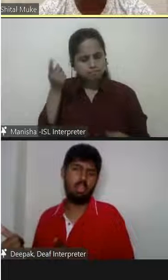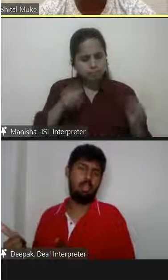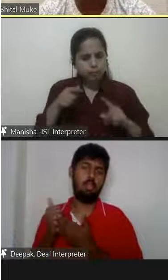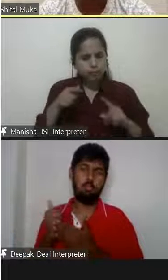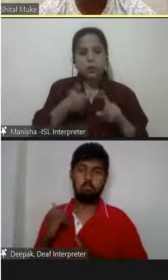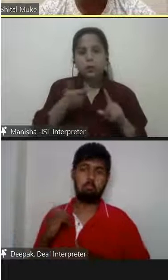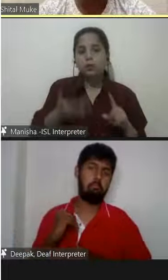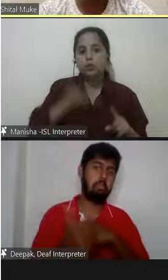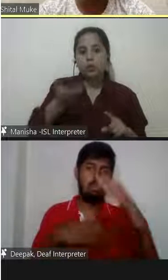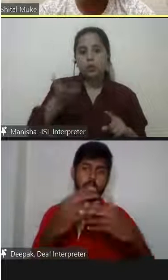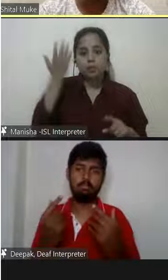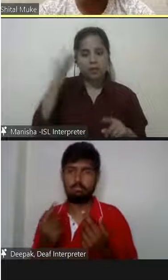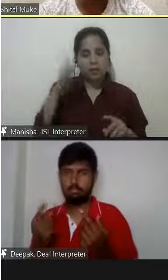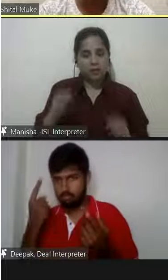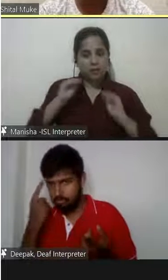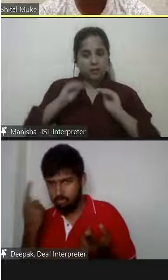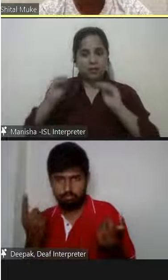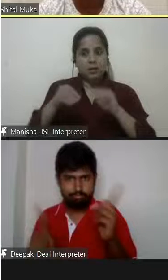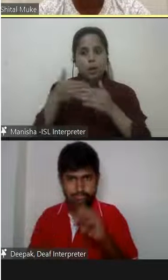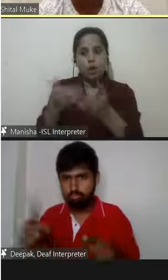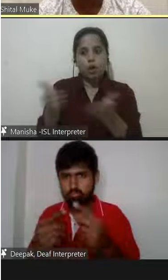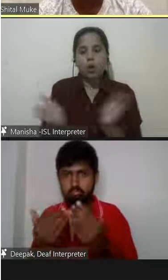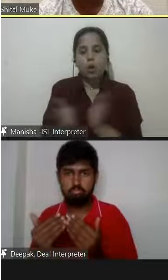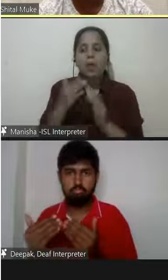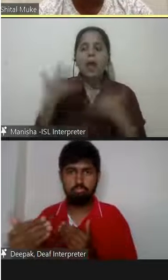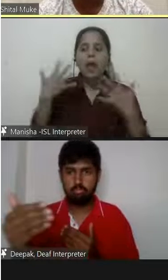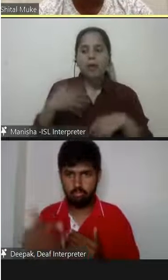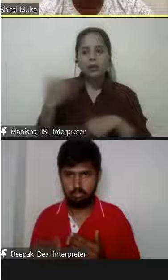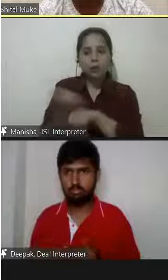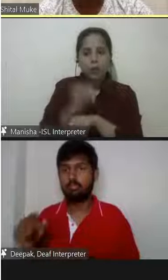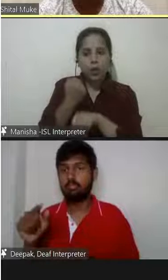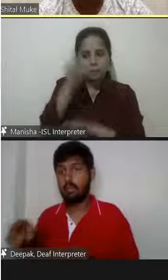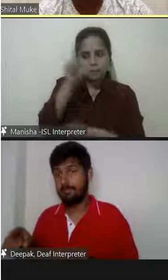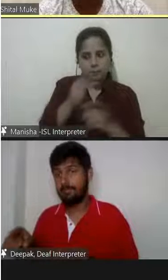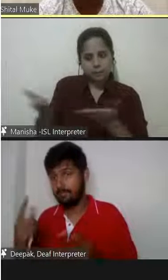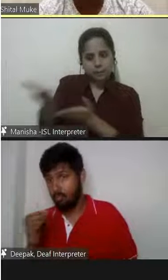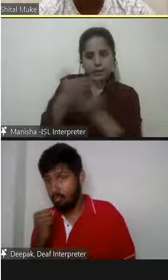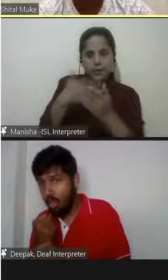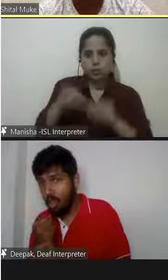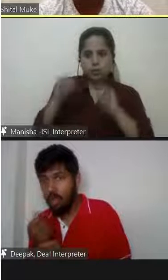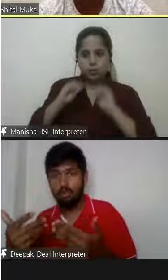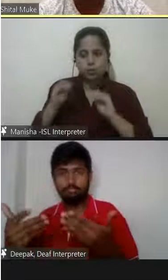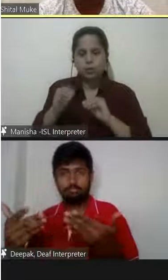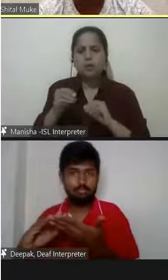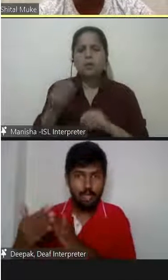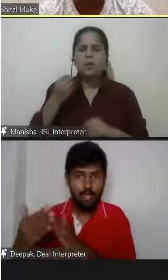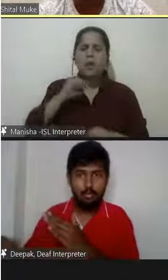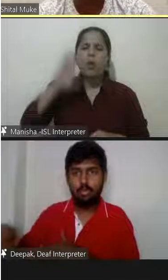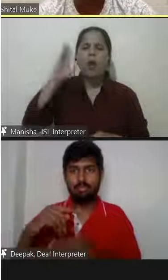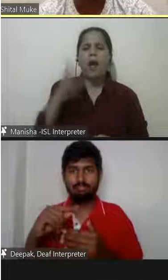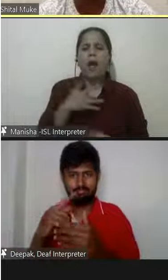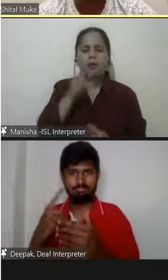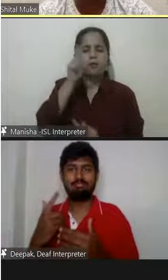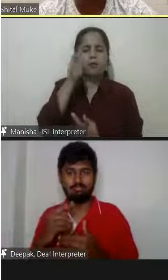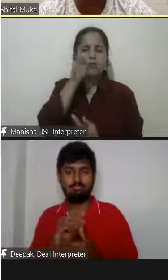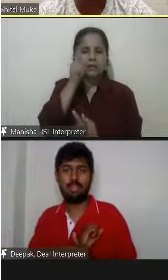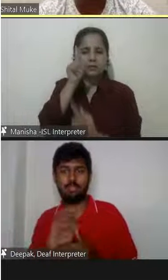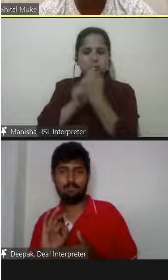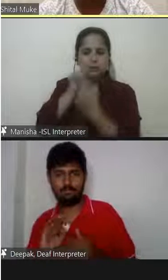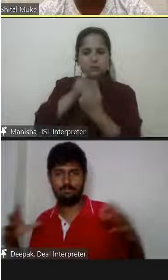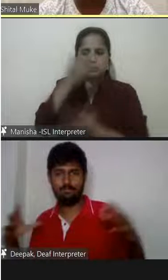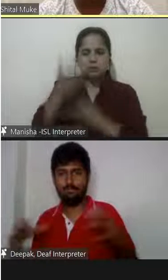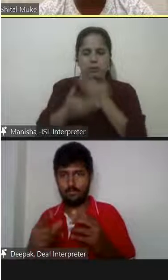we used to provide to the community health workers through the traditional face-to-face training that was